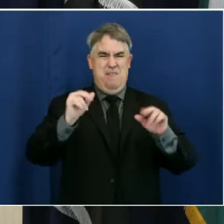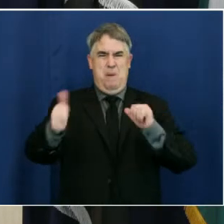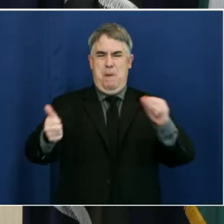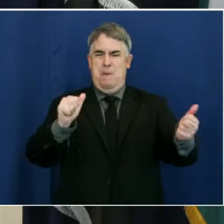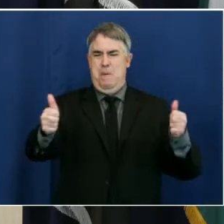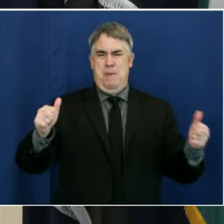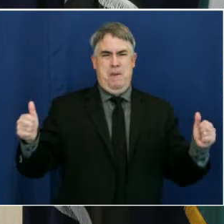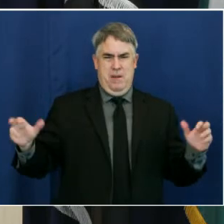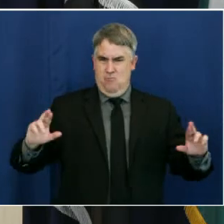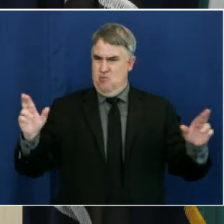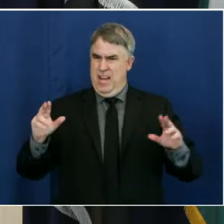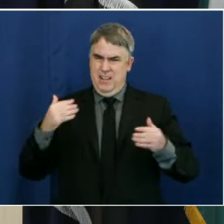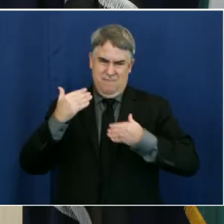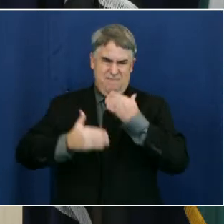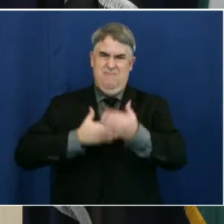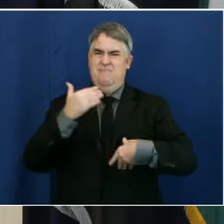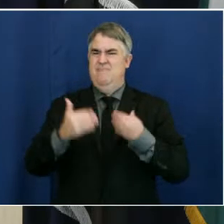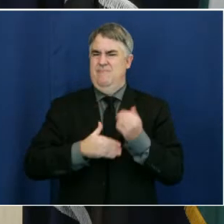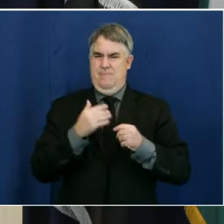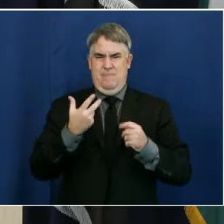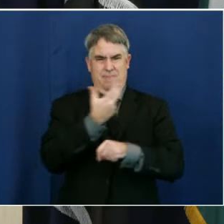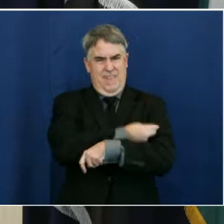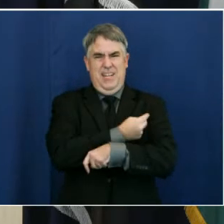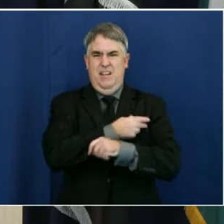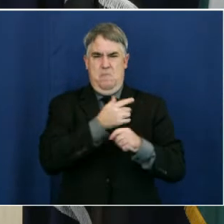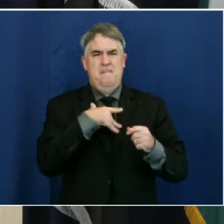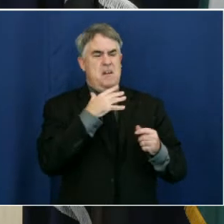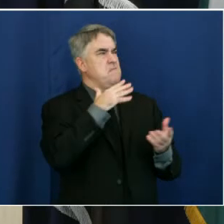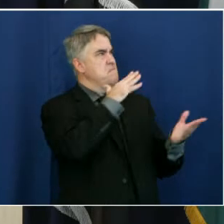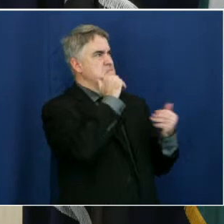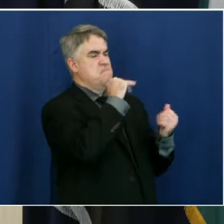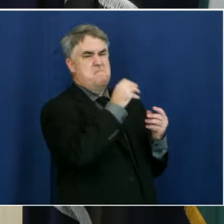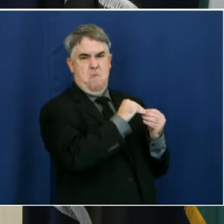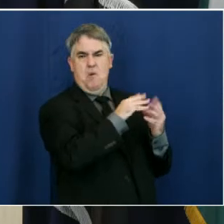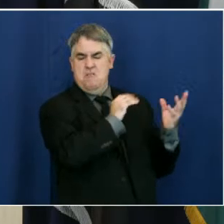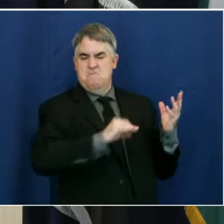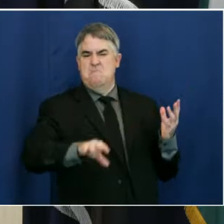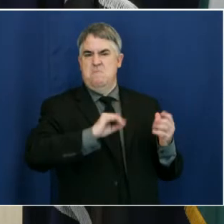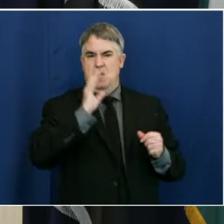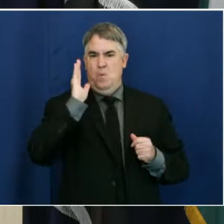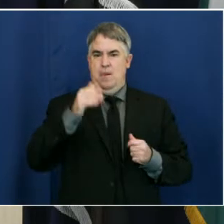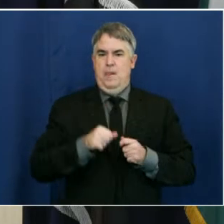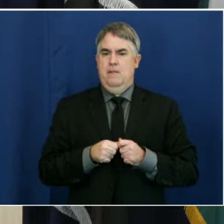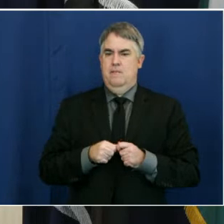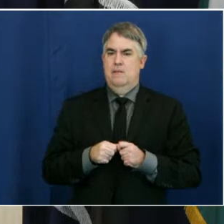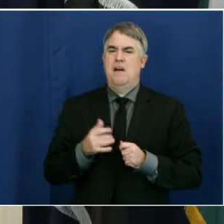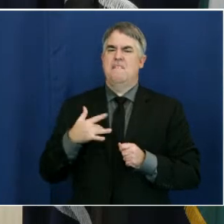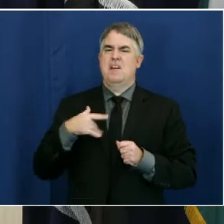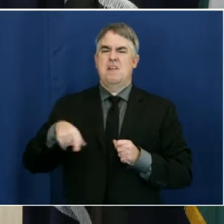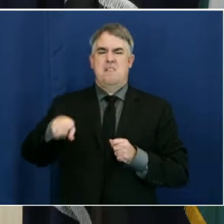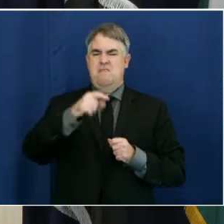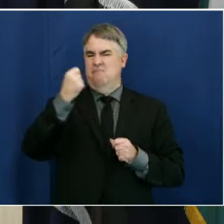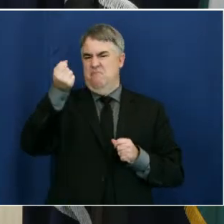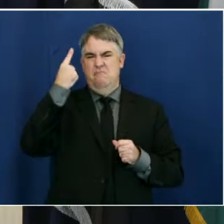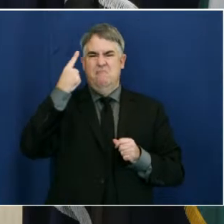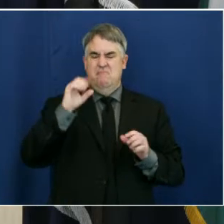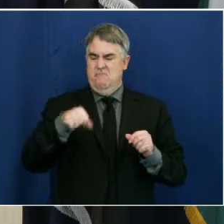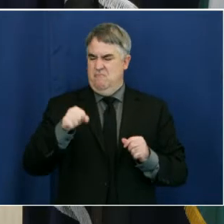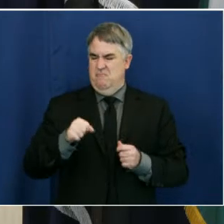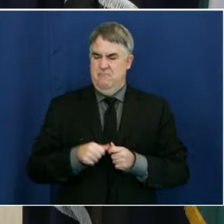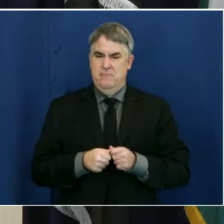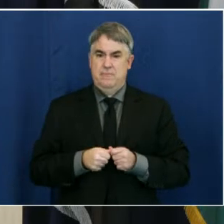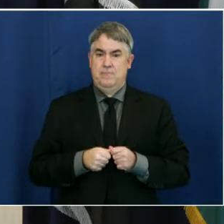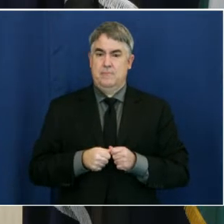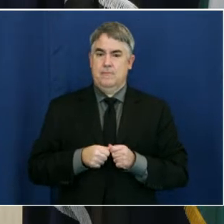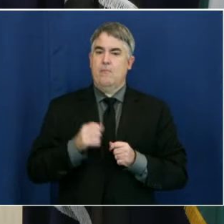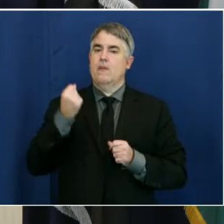sign-up system with the belief that vaccines will continue to come. And I think the public understands we can only administer vaccines we have, and